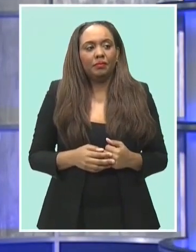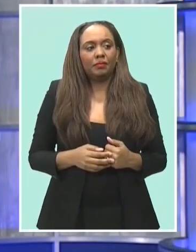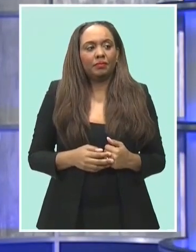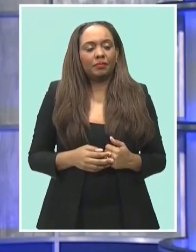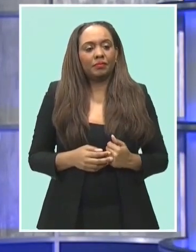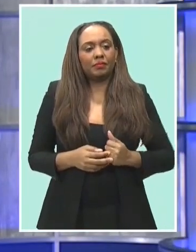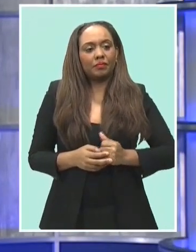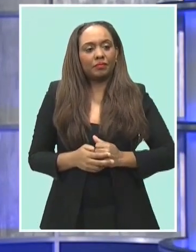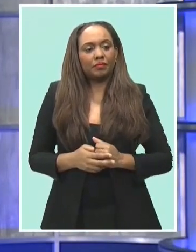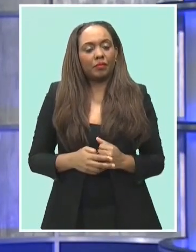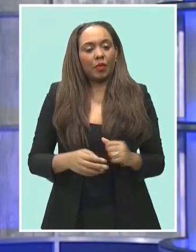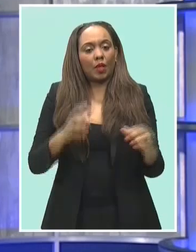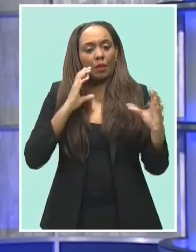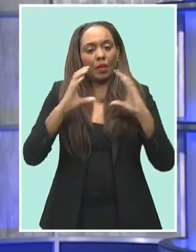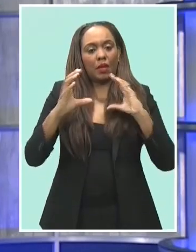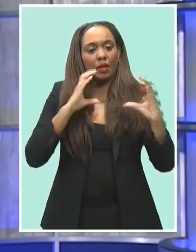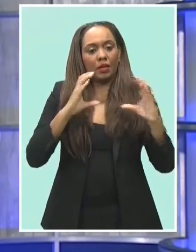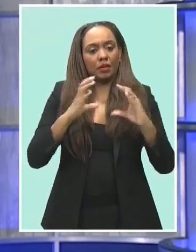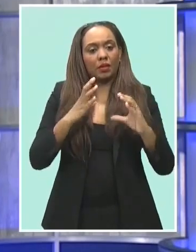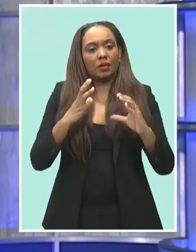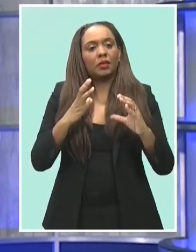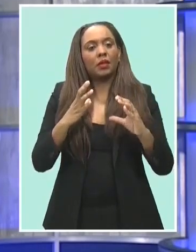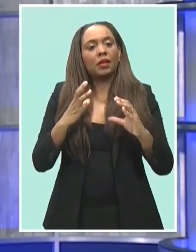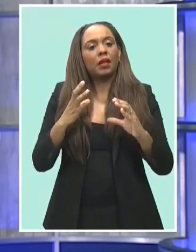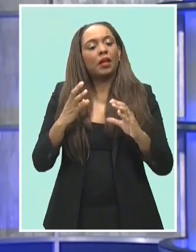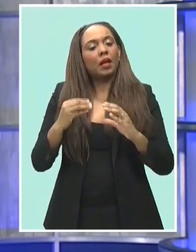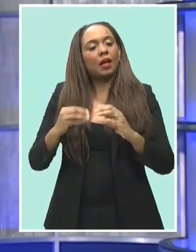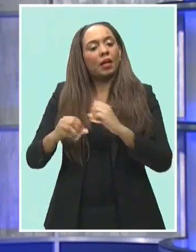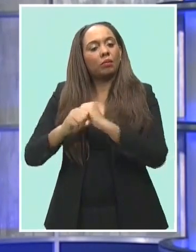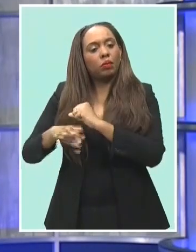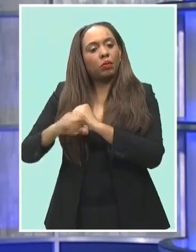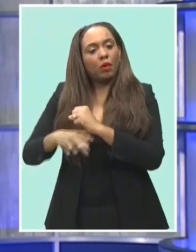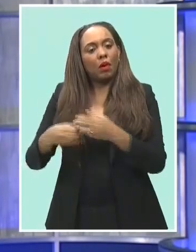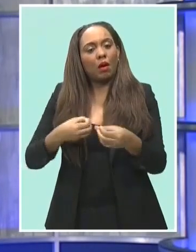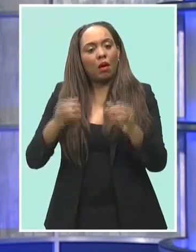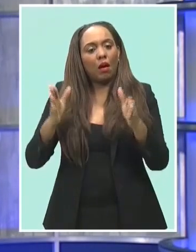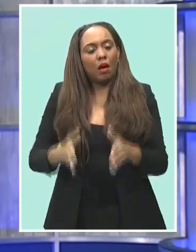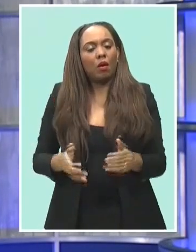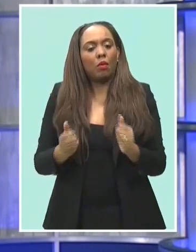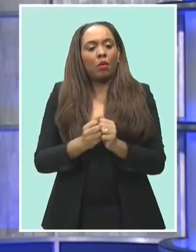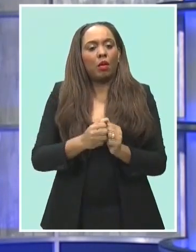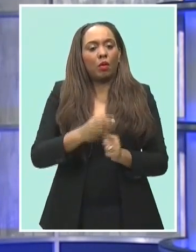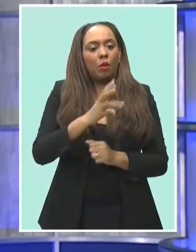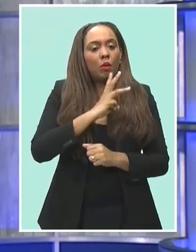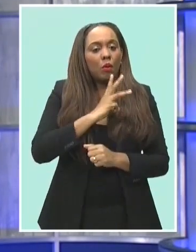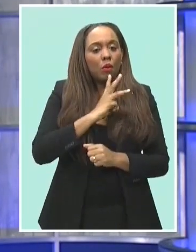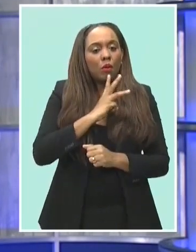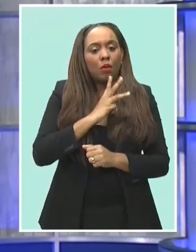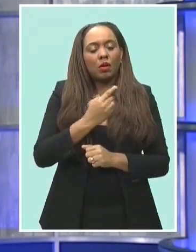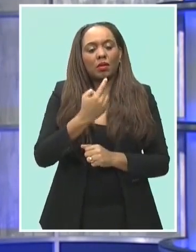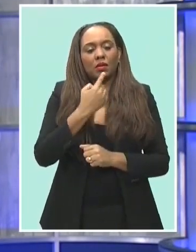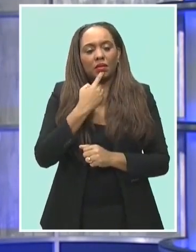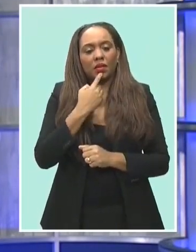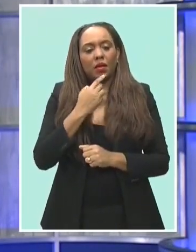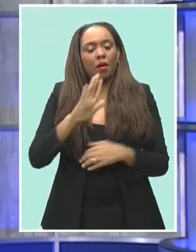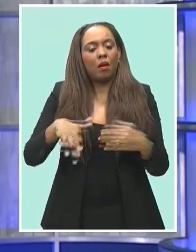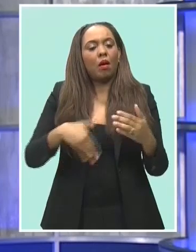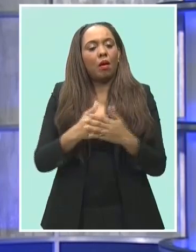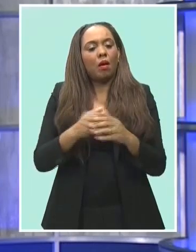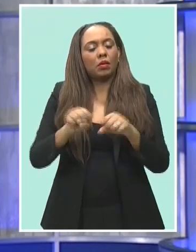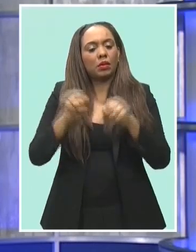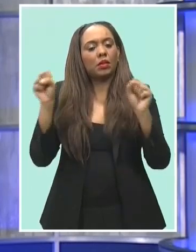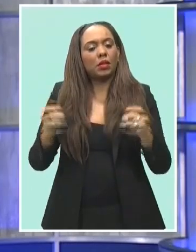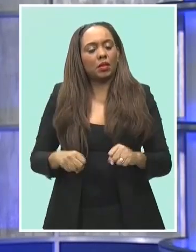Meantime, Communications and Marketing Officer with the Water and Sewage Company, or WASCO, Sherry-Ann Gillard-Williams, says from